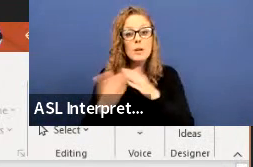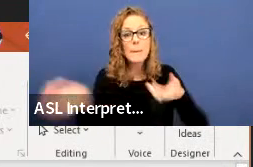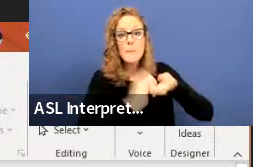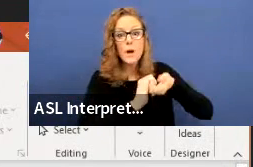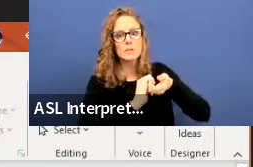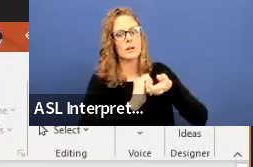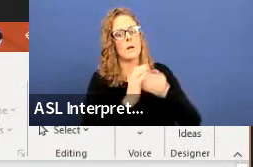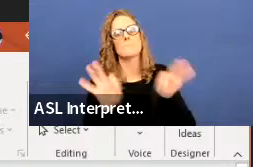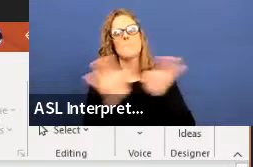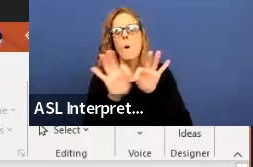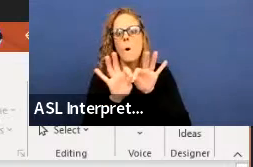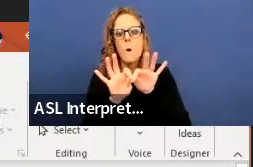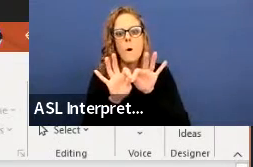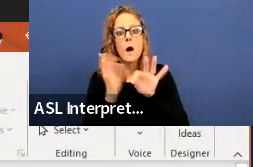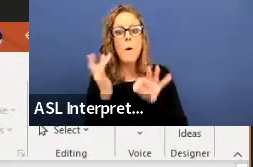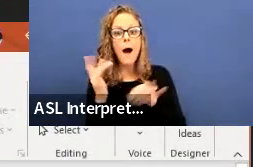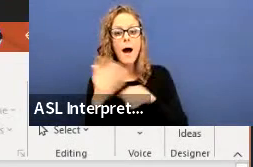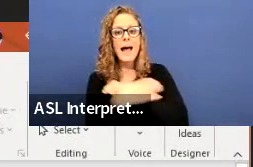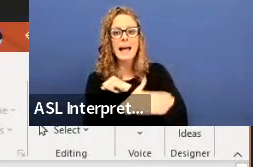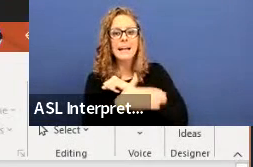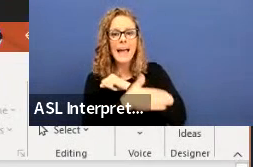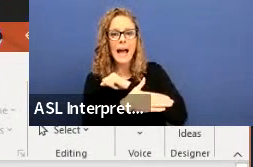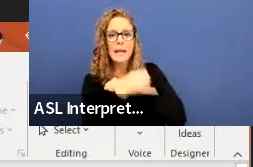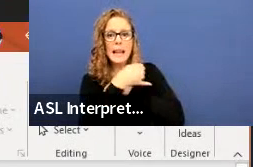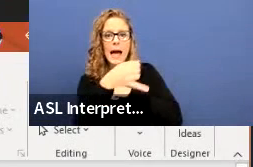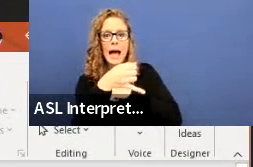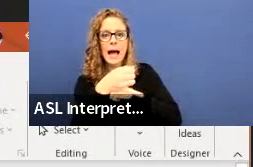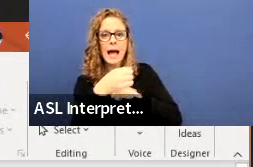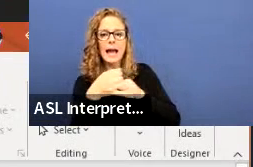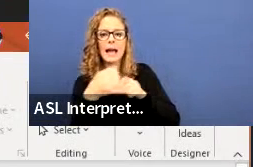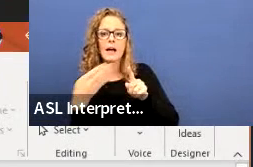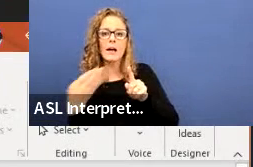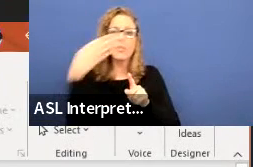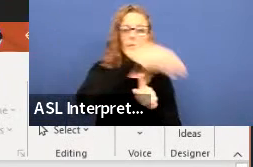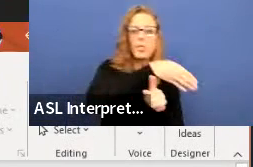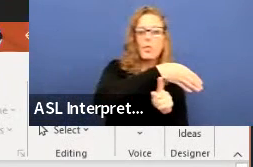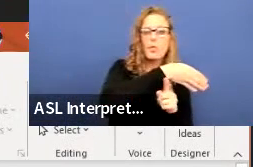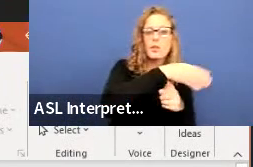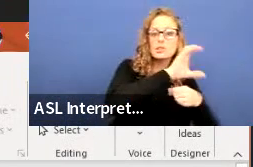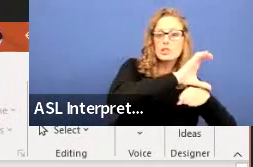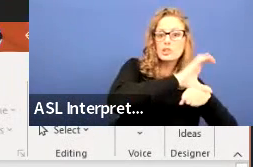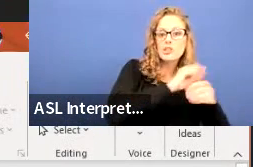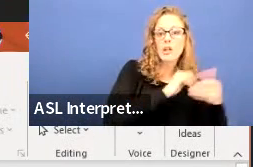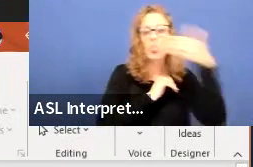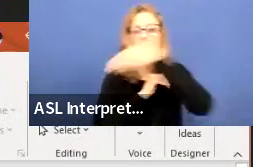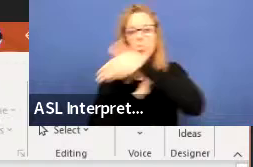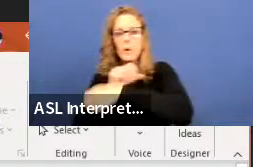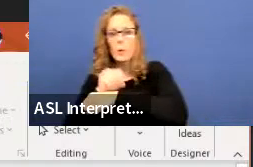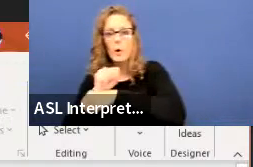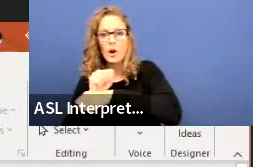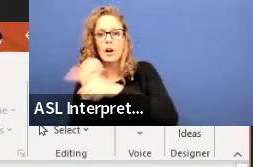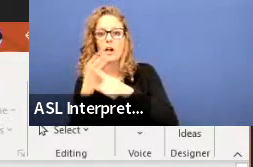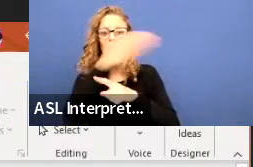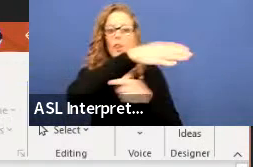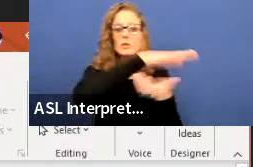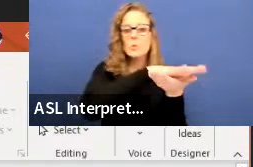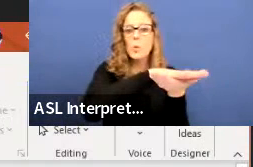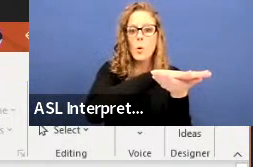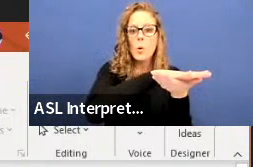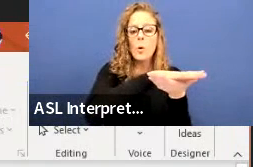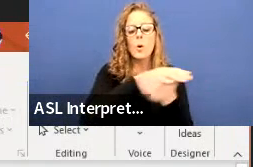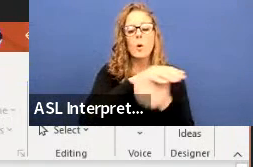community cross county lines to go to church and work and go to school, and all of the, we don't have